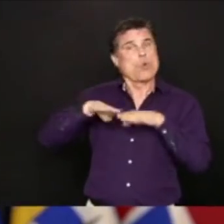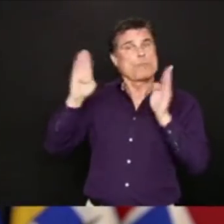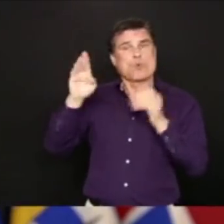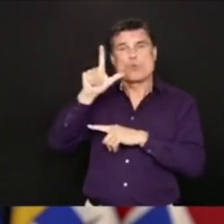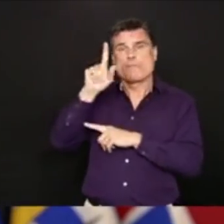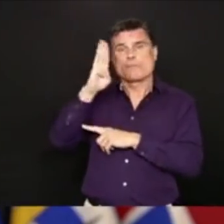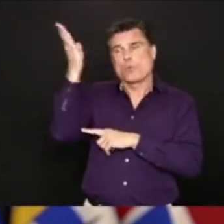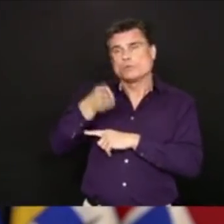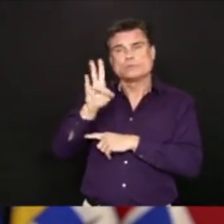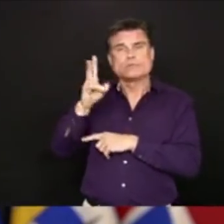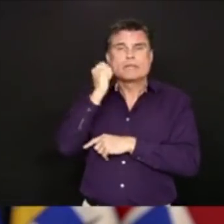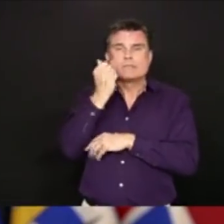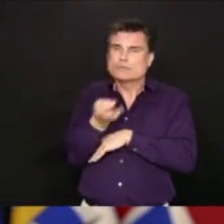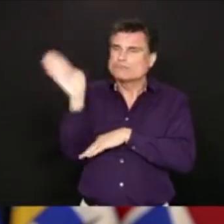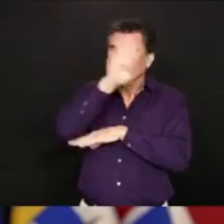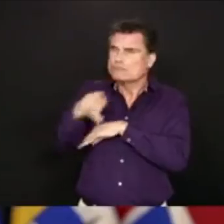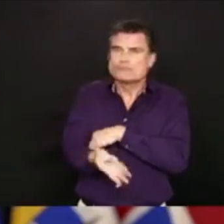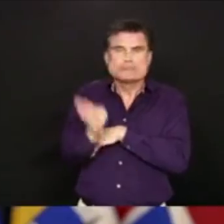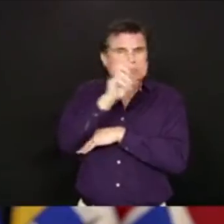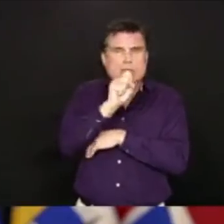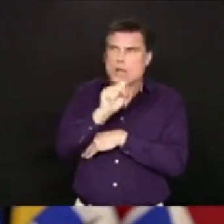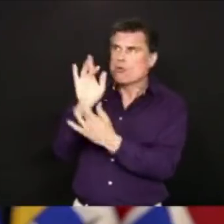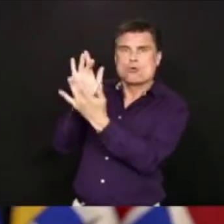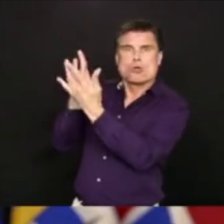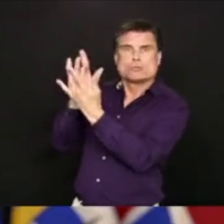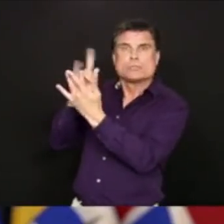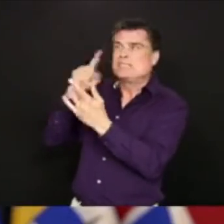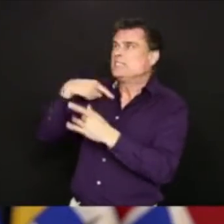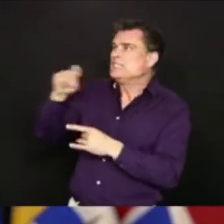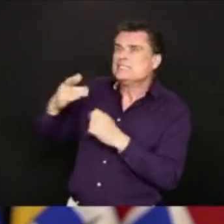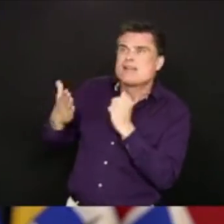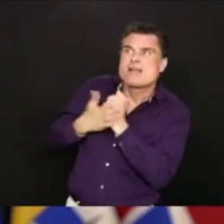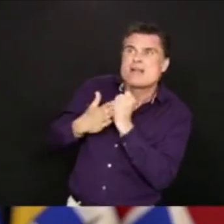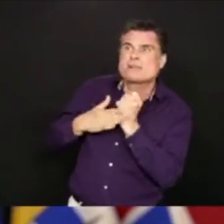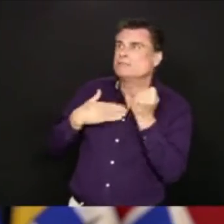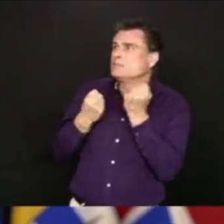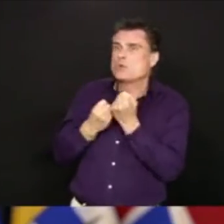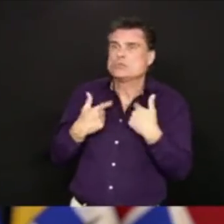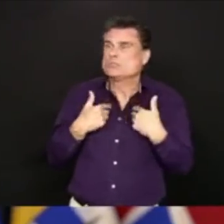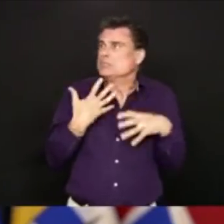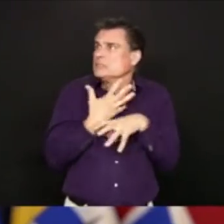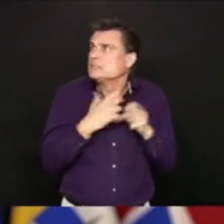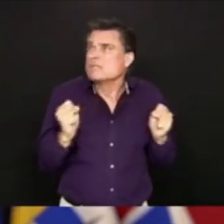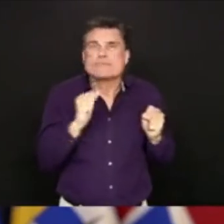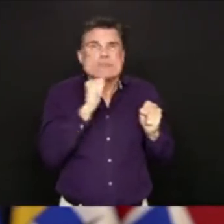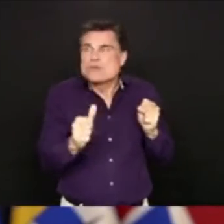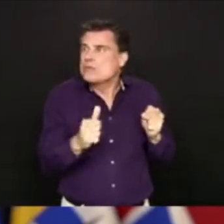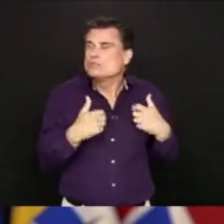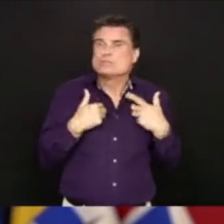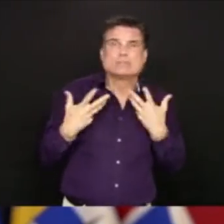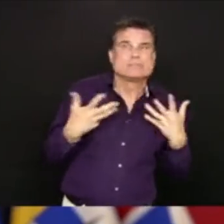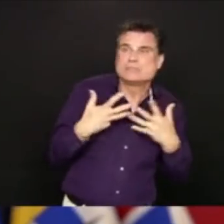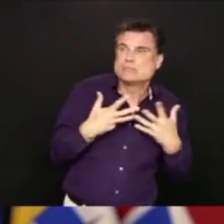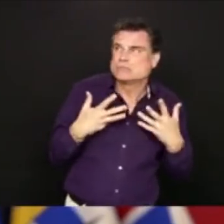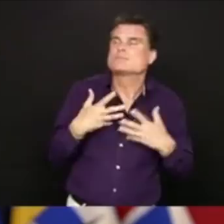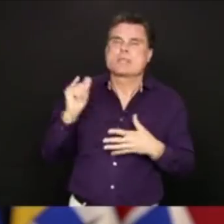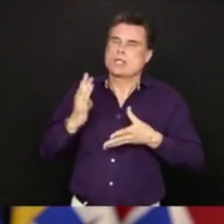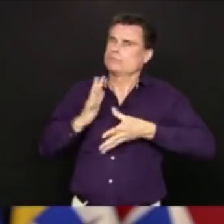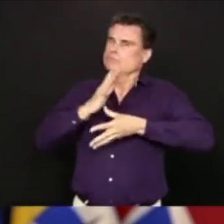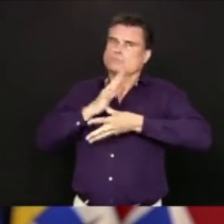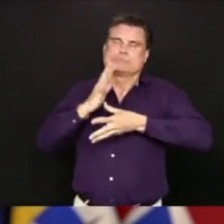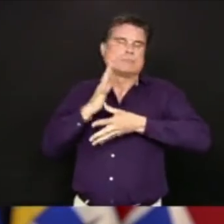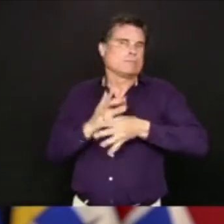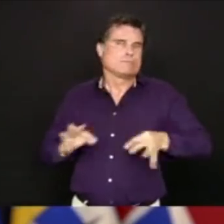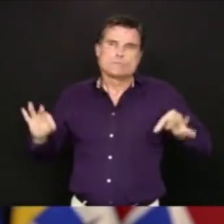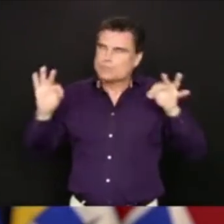Your immediate safety is more important than physical distancing or self-isolation. And